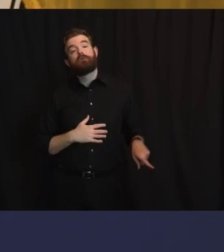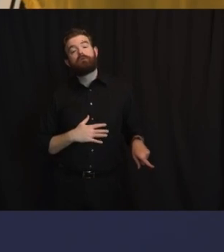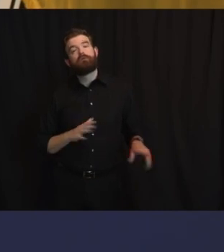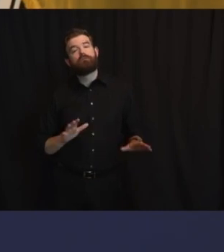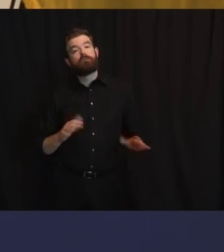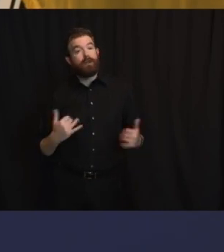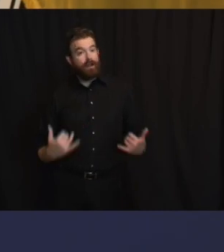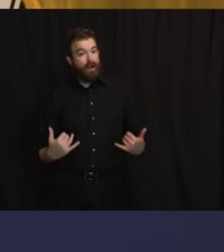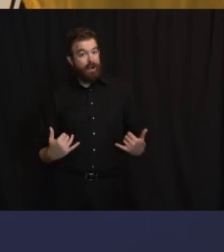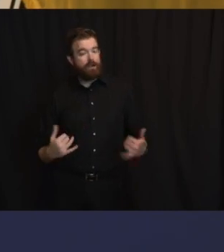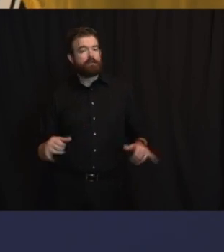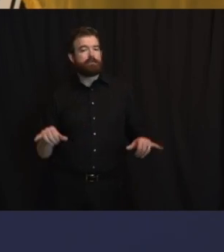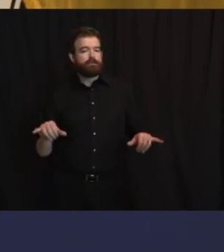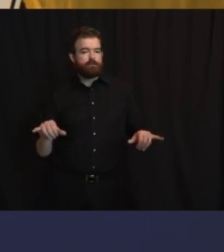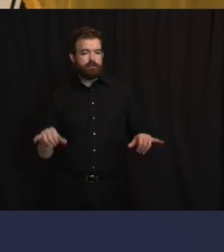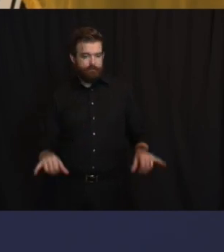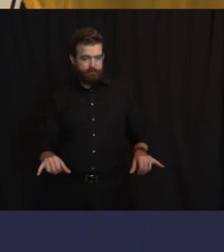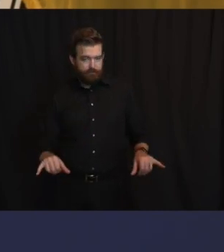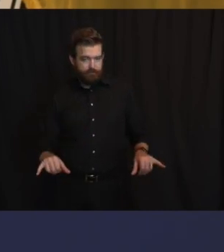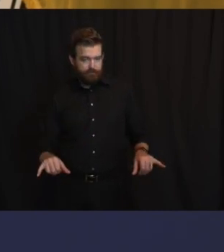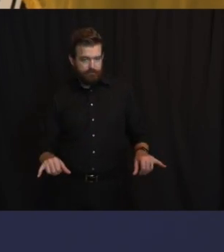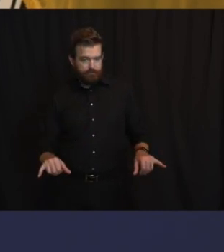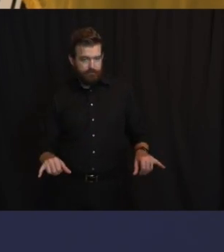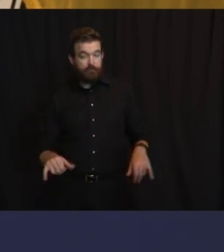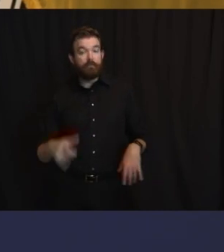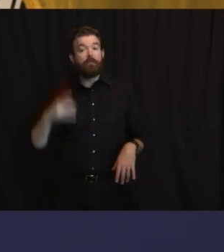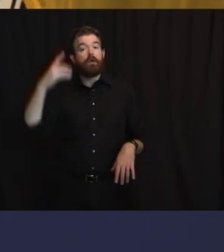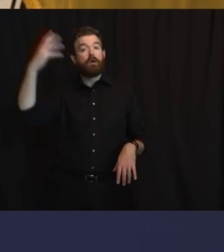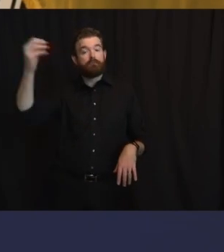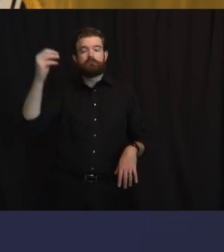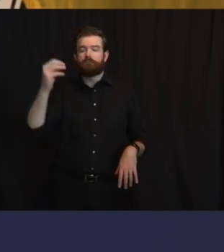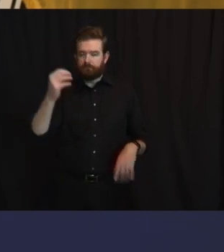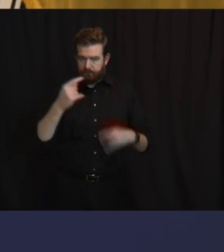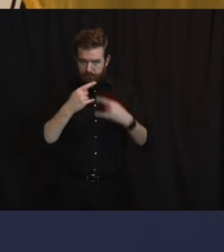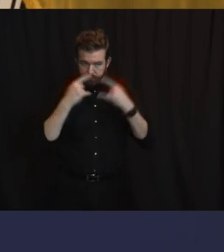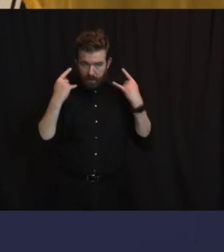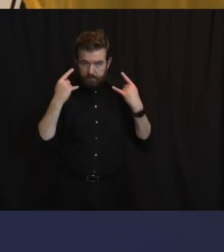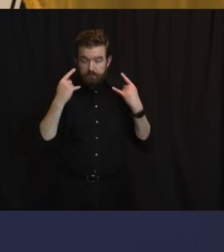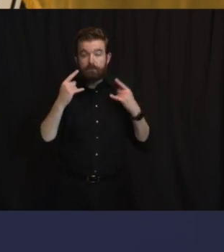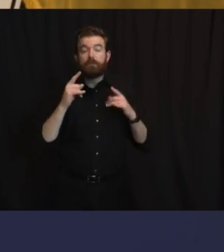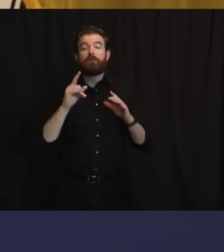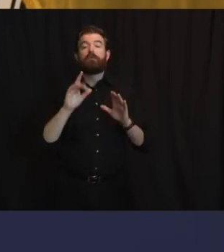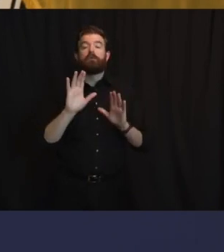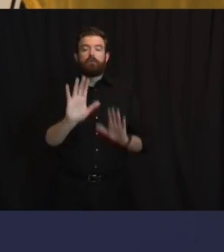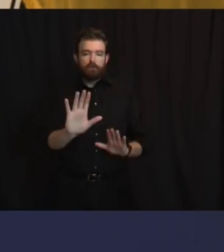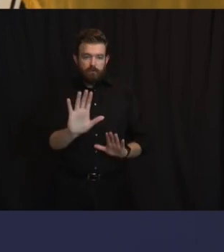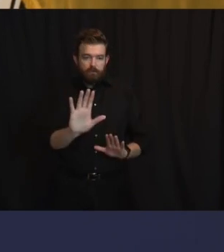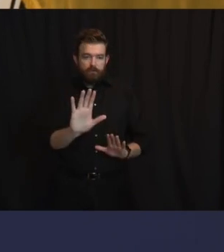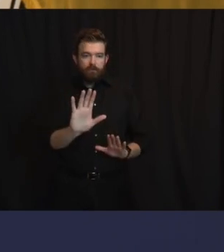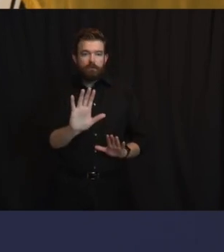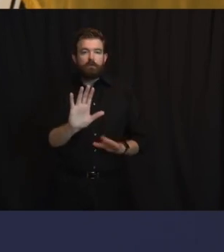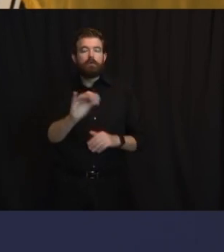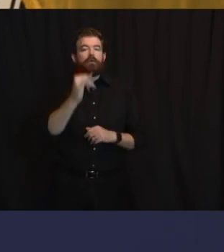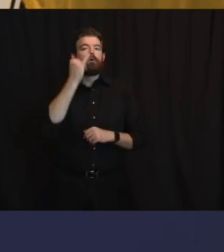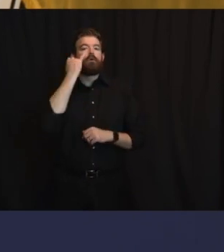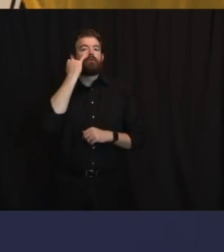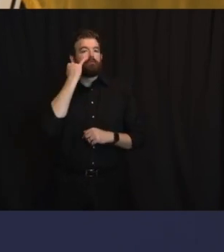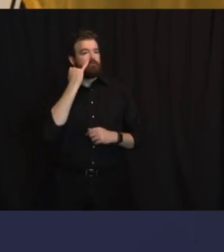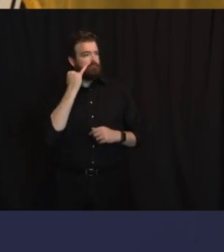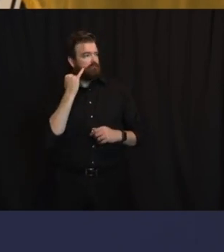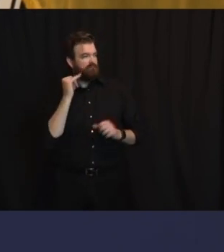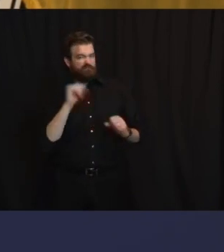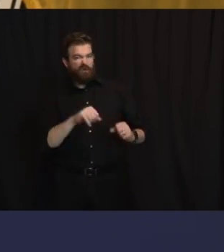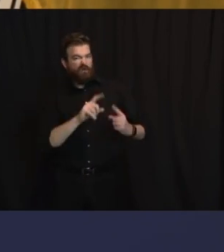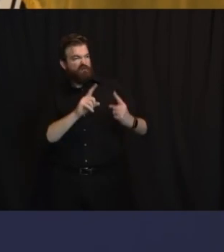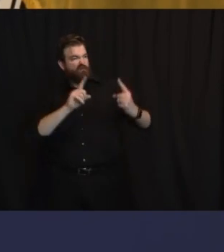We're asking you to wear a mask outdoors unless you can properly socially distance, in which case you don't need to wear it.